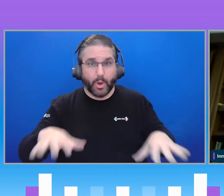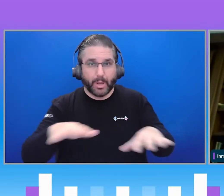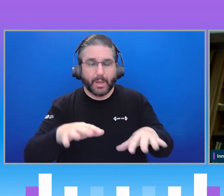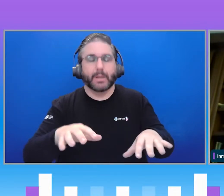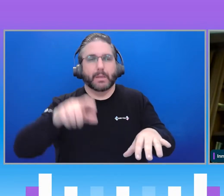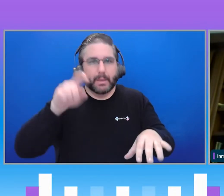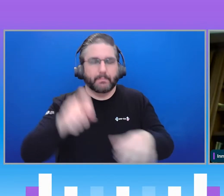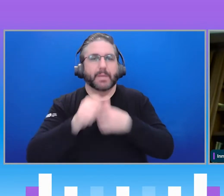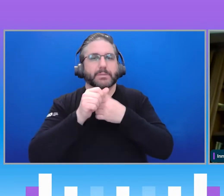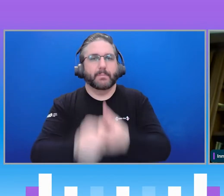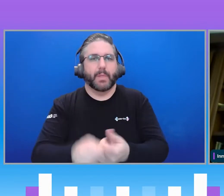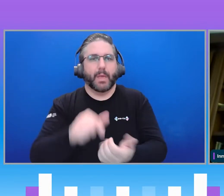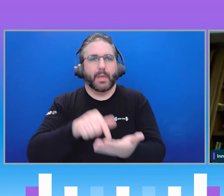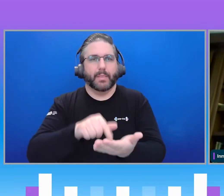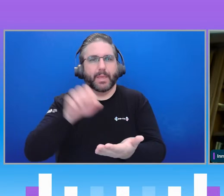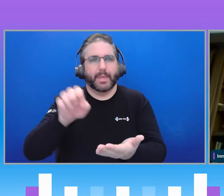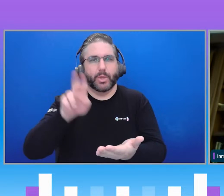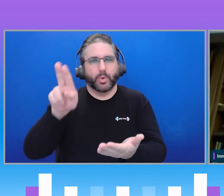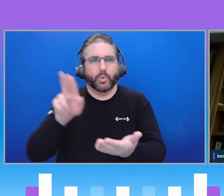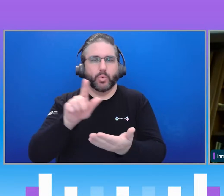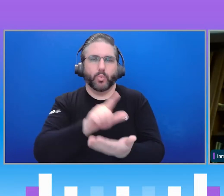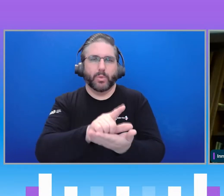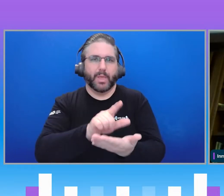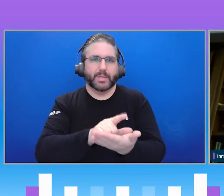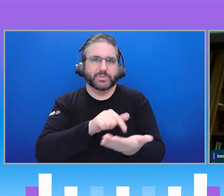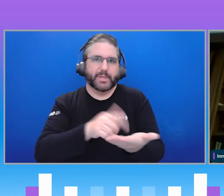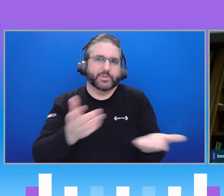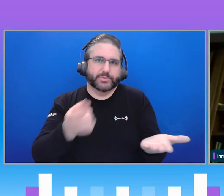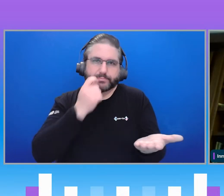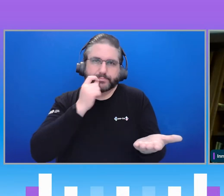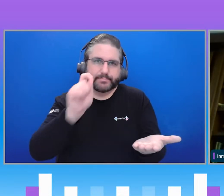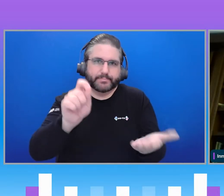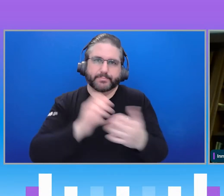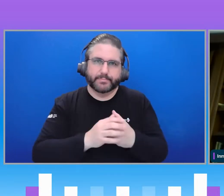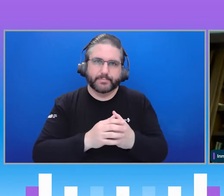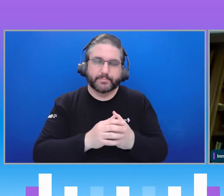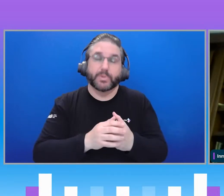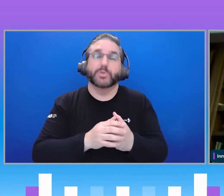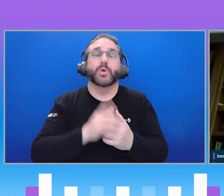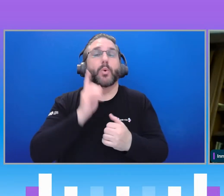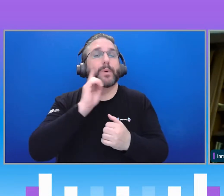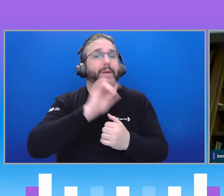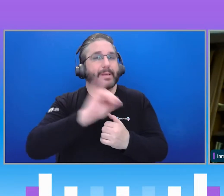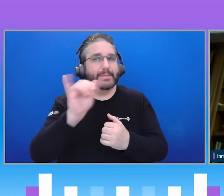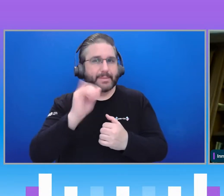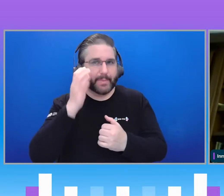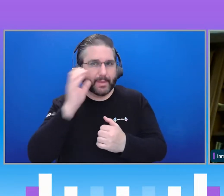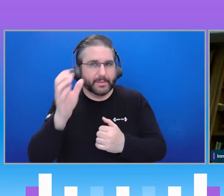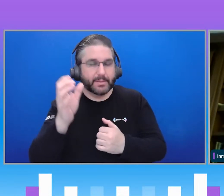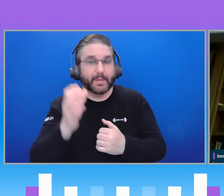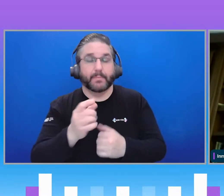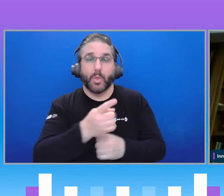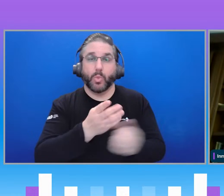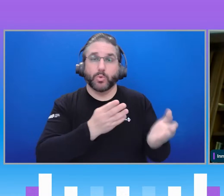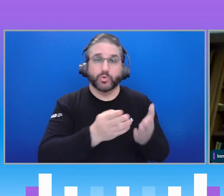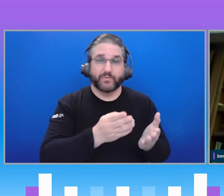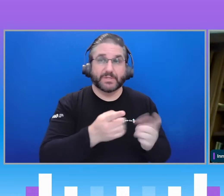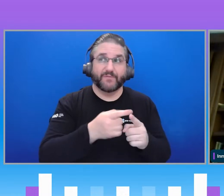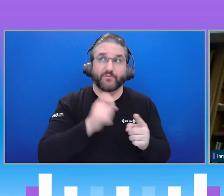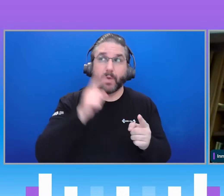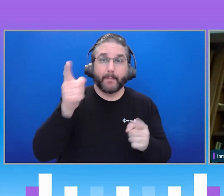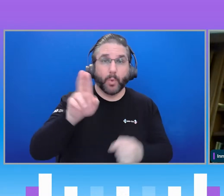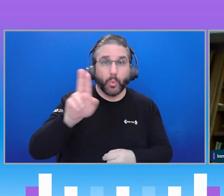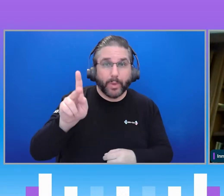legislation. So similarly, services that are provided from UK or from other parts of the